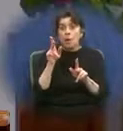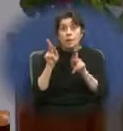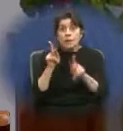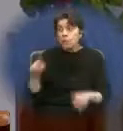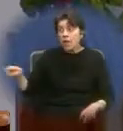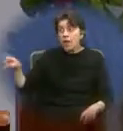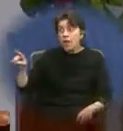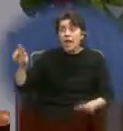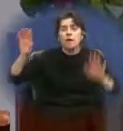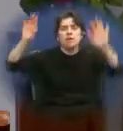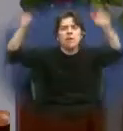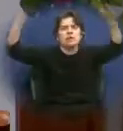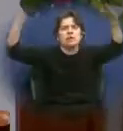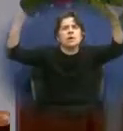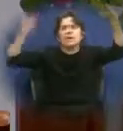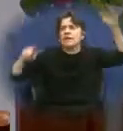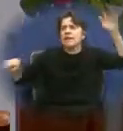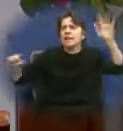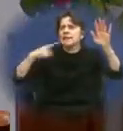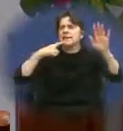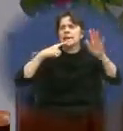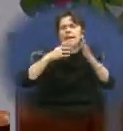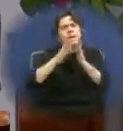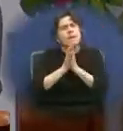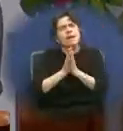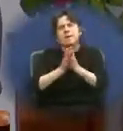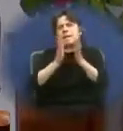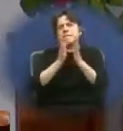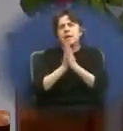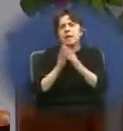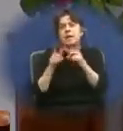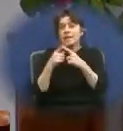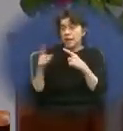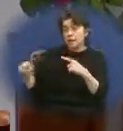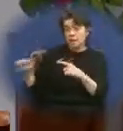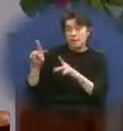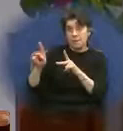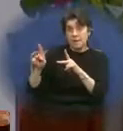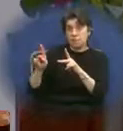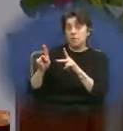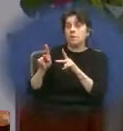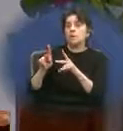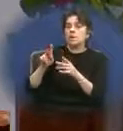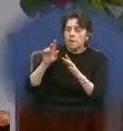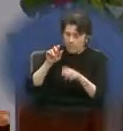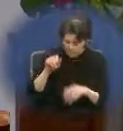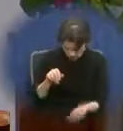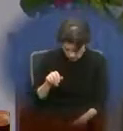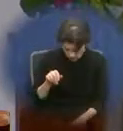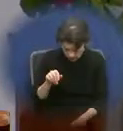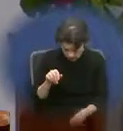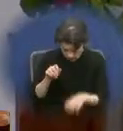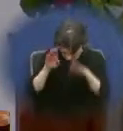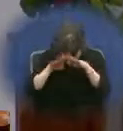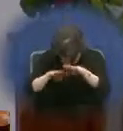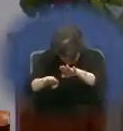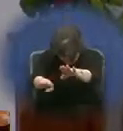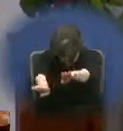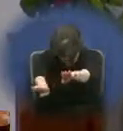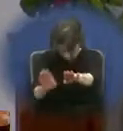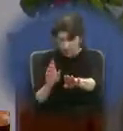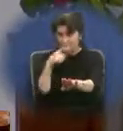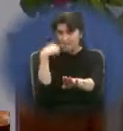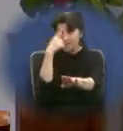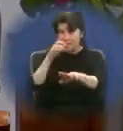answered, Amen, Amen. Then they bowed down and prostrated themselves before the Lord, their faces to